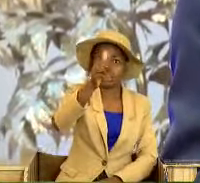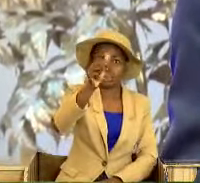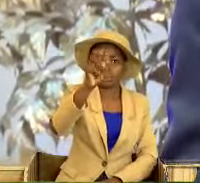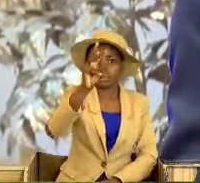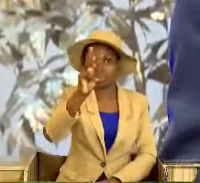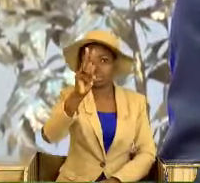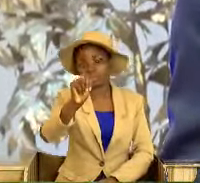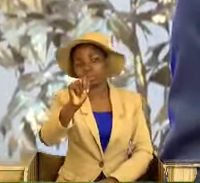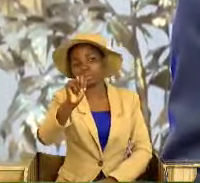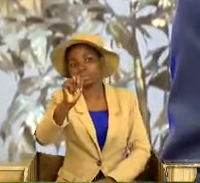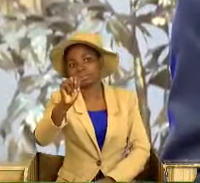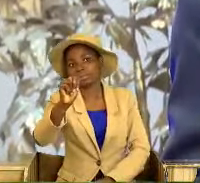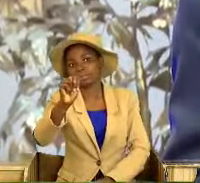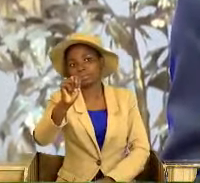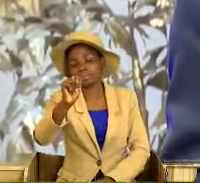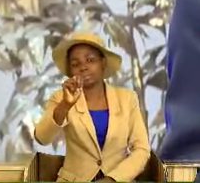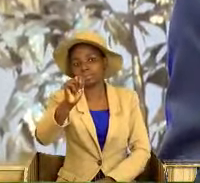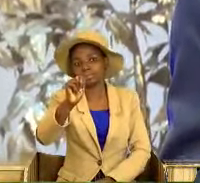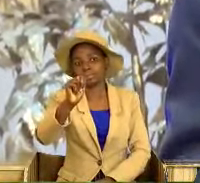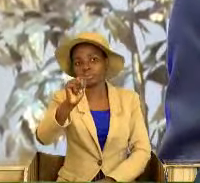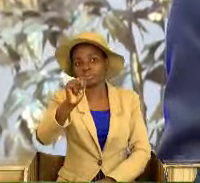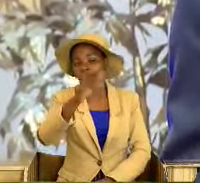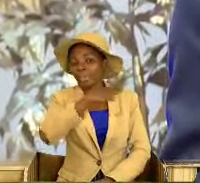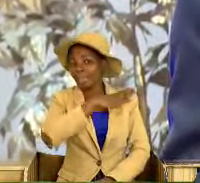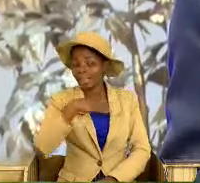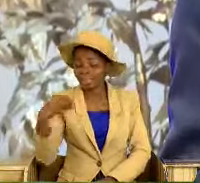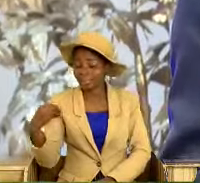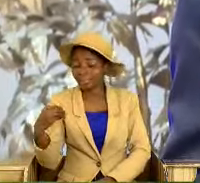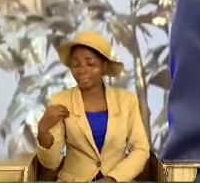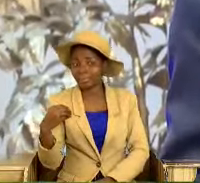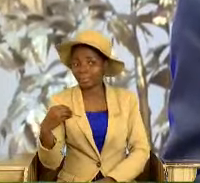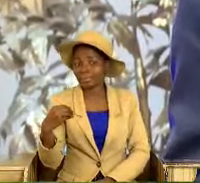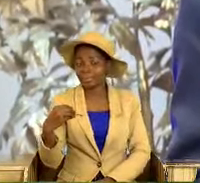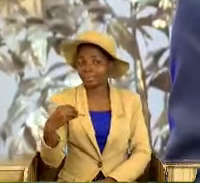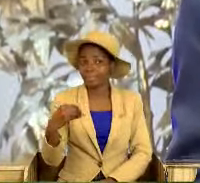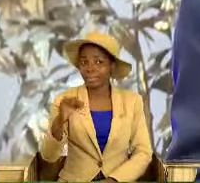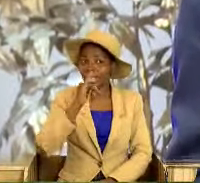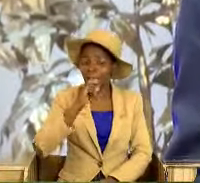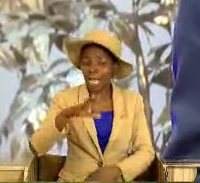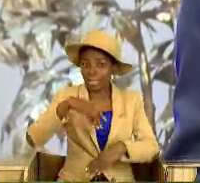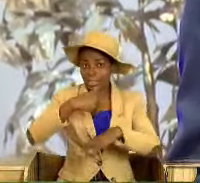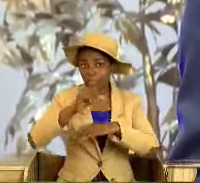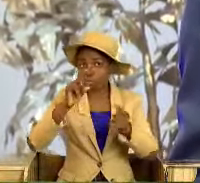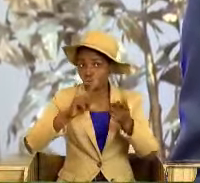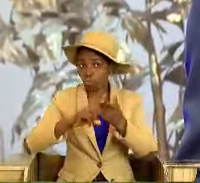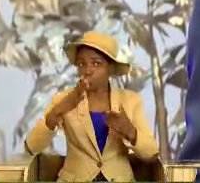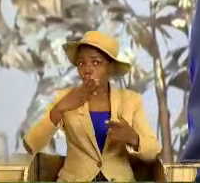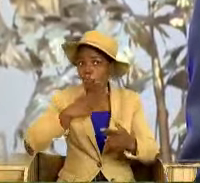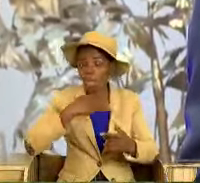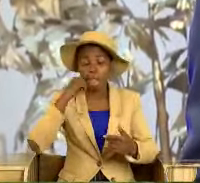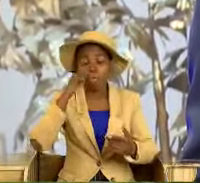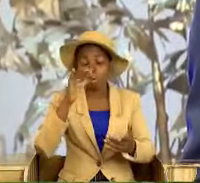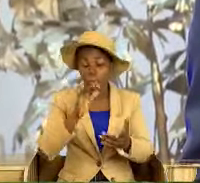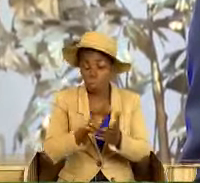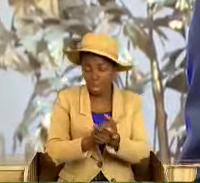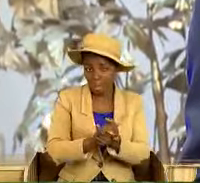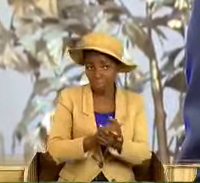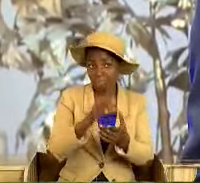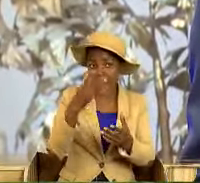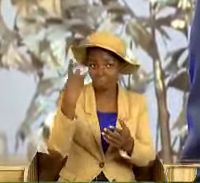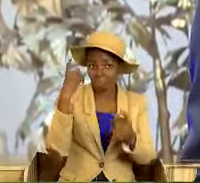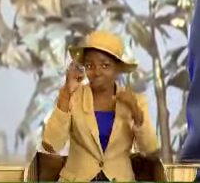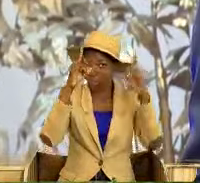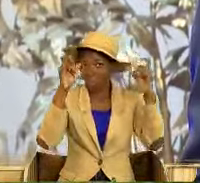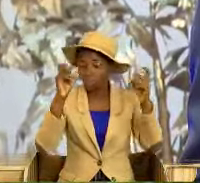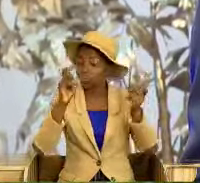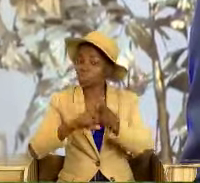the result of the orthopedic as well and um I sent it to my I sent it to my wife to come to the altar